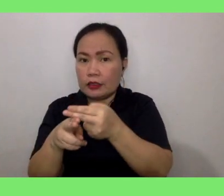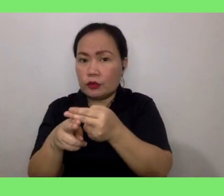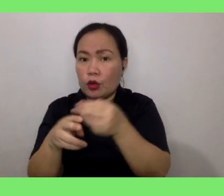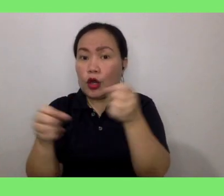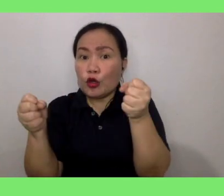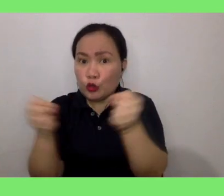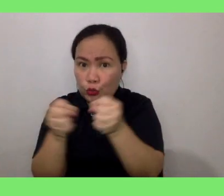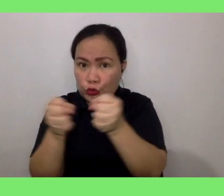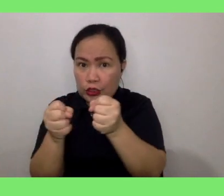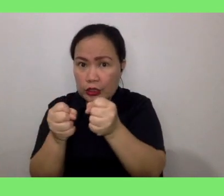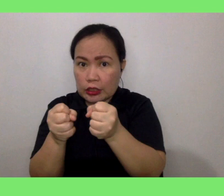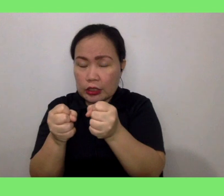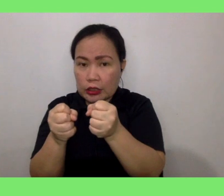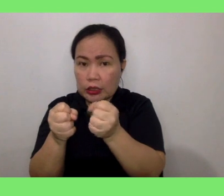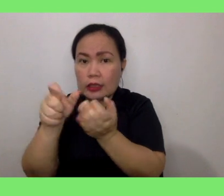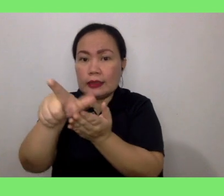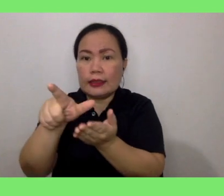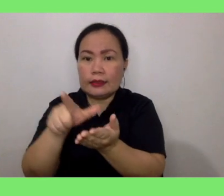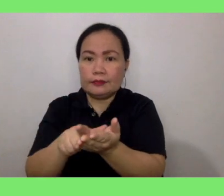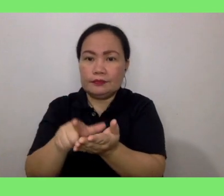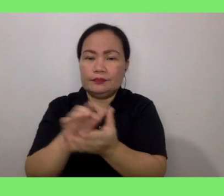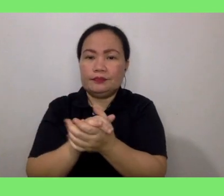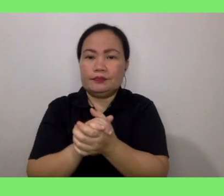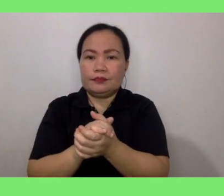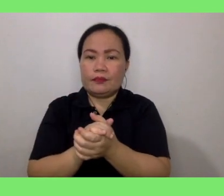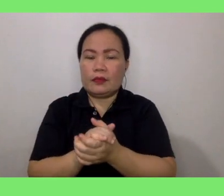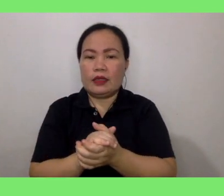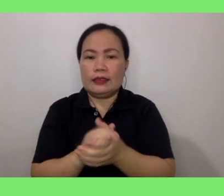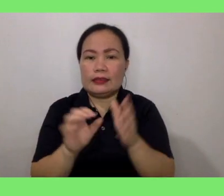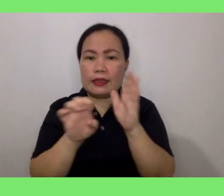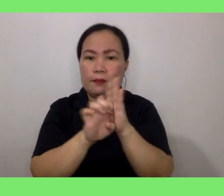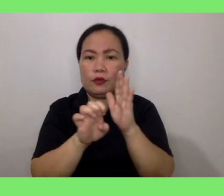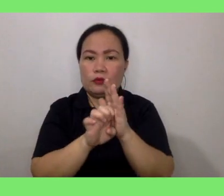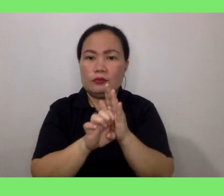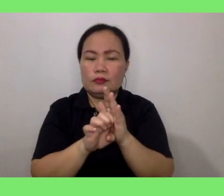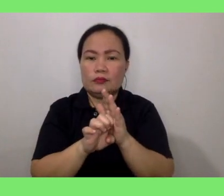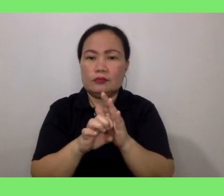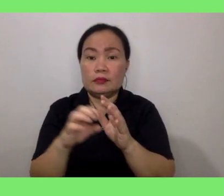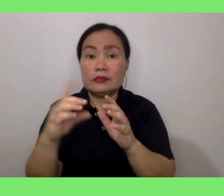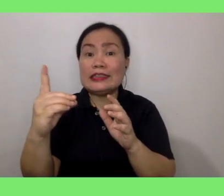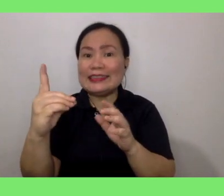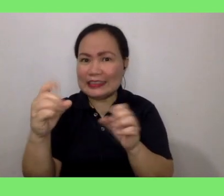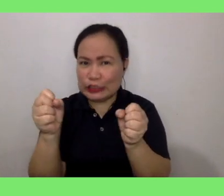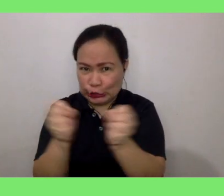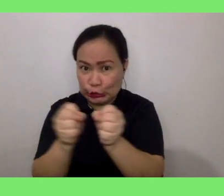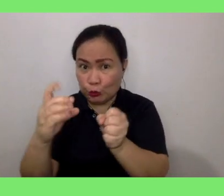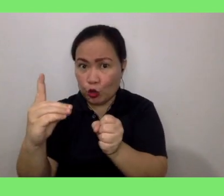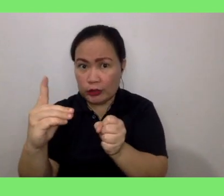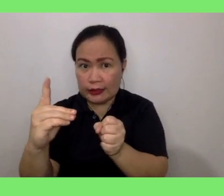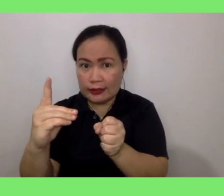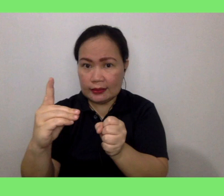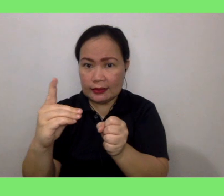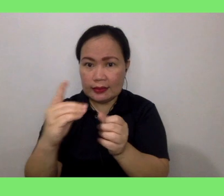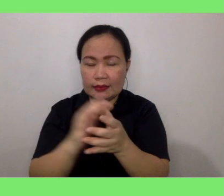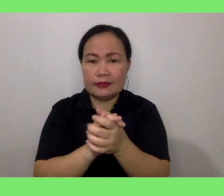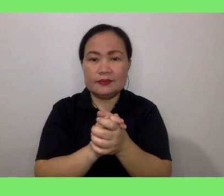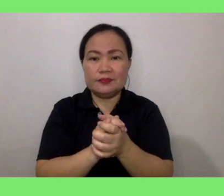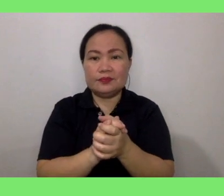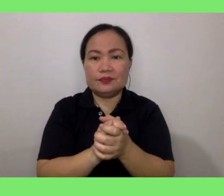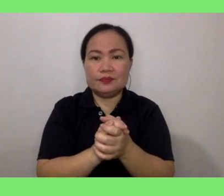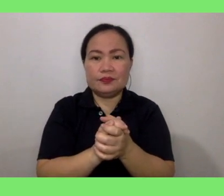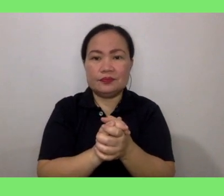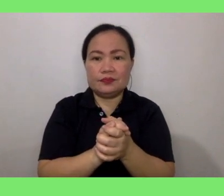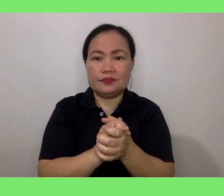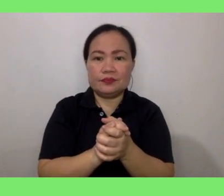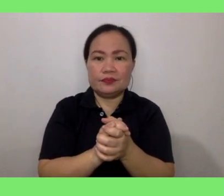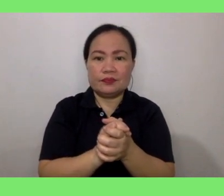So, first is by using a small script letter. So, halimbawa, ito. Okay, so, medyo maarte,